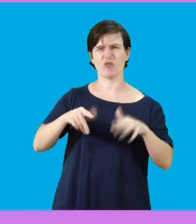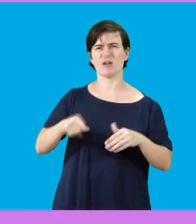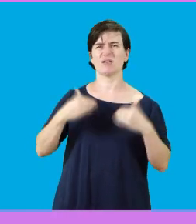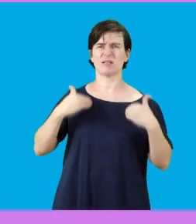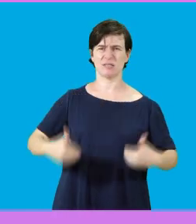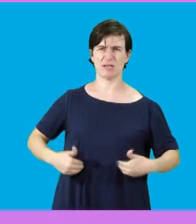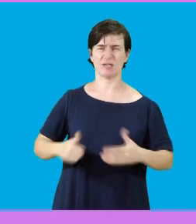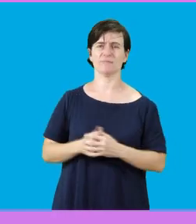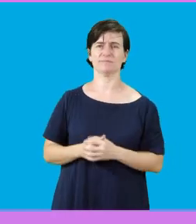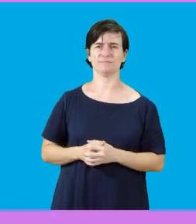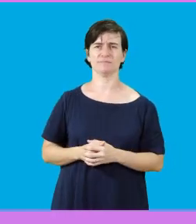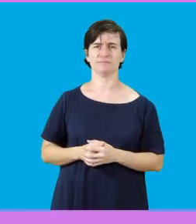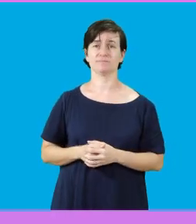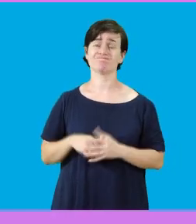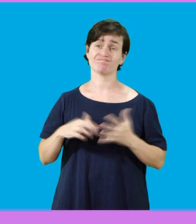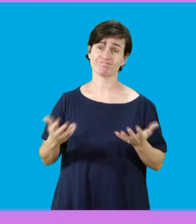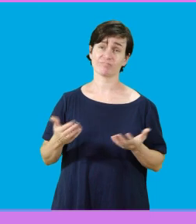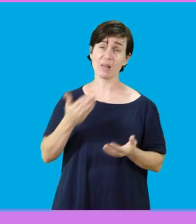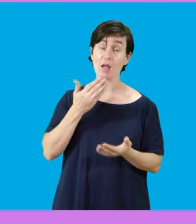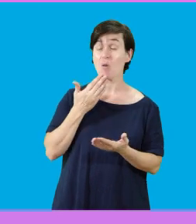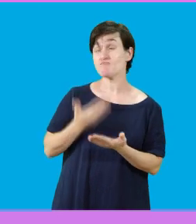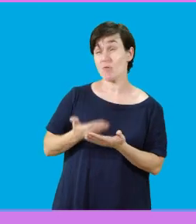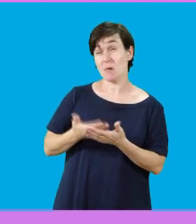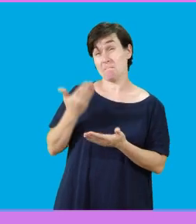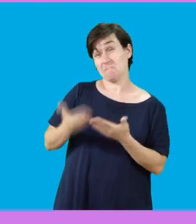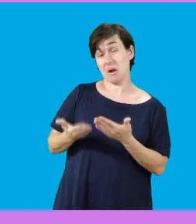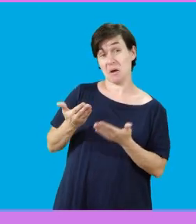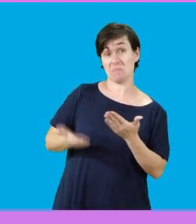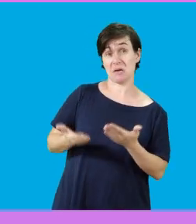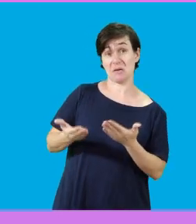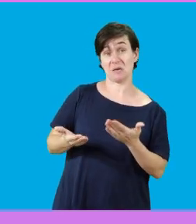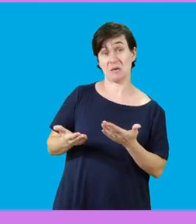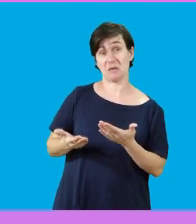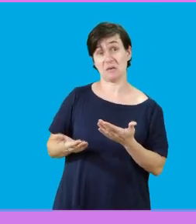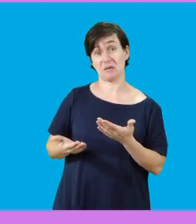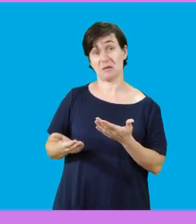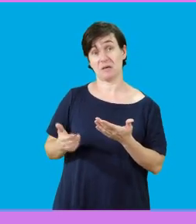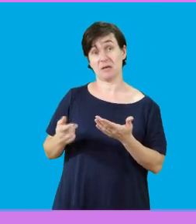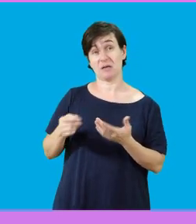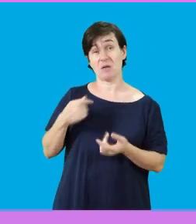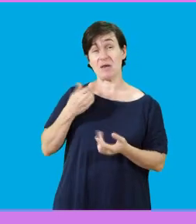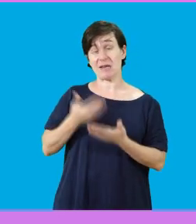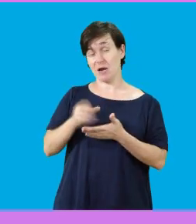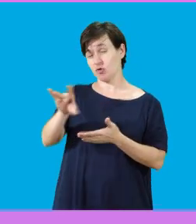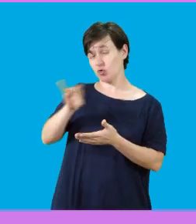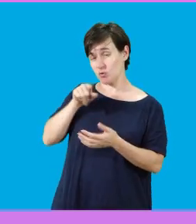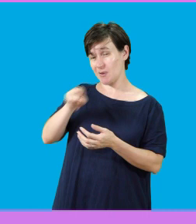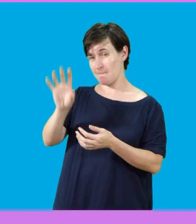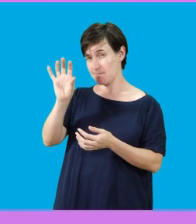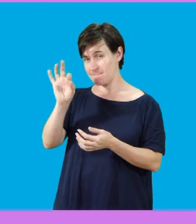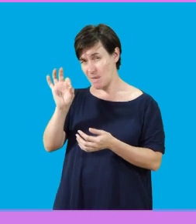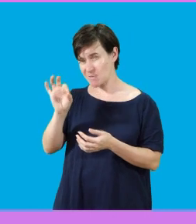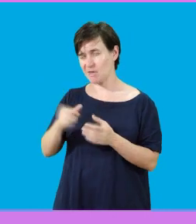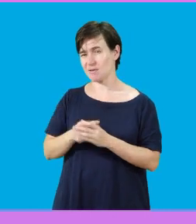a Sunday. What is the probability of choosing a Monday in that 10-day forecast? What